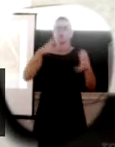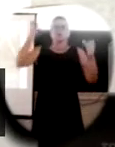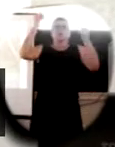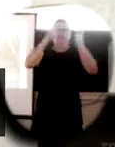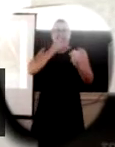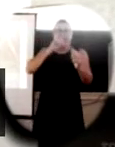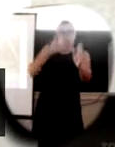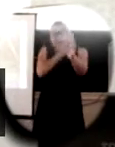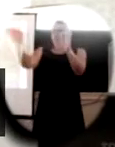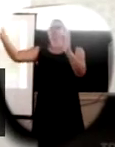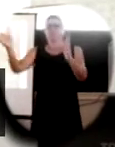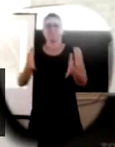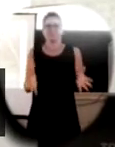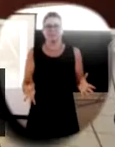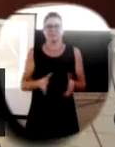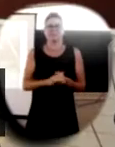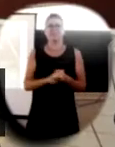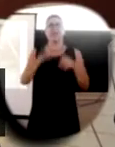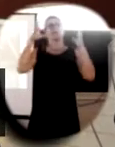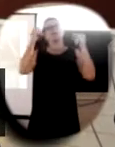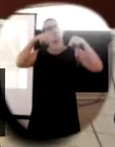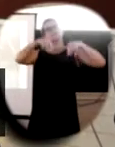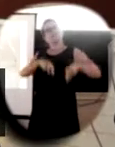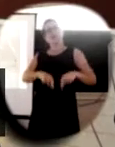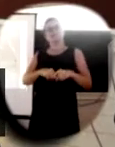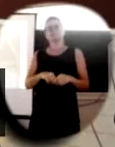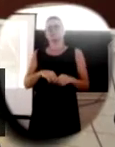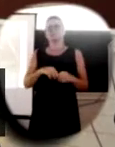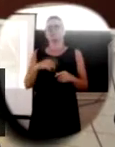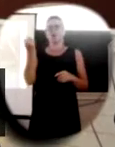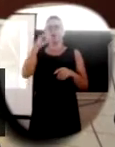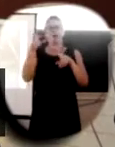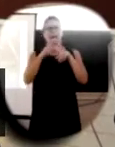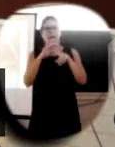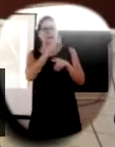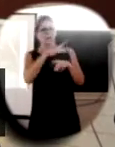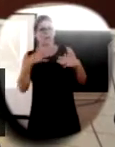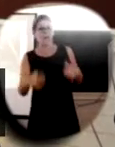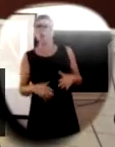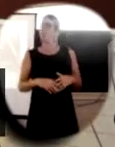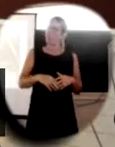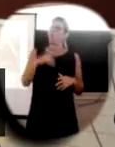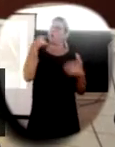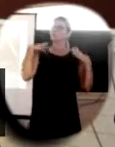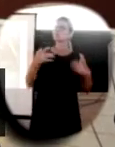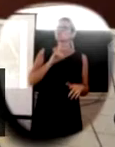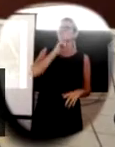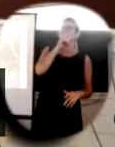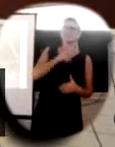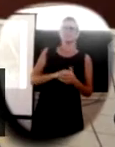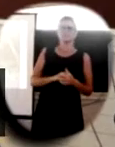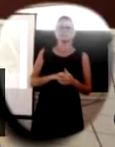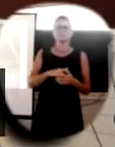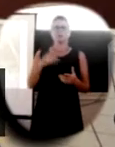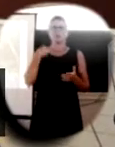car. That was then. "What colour's your coat, Joe?" "Paul's, it's red." He was almost like,